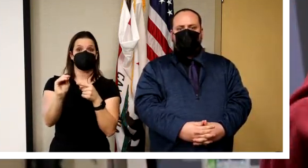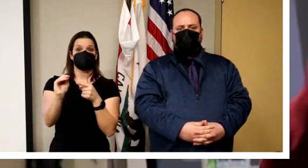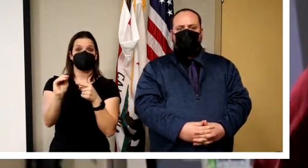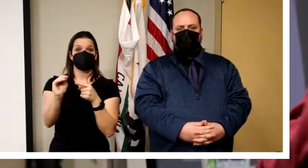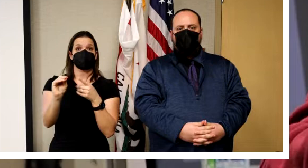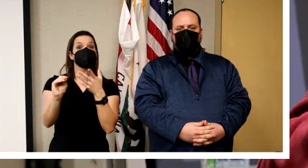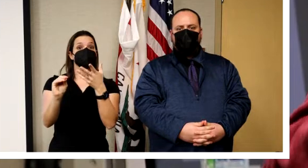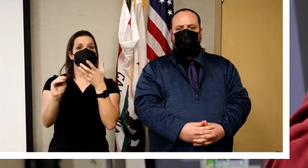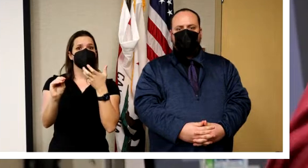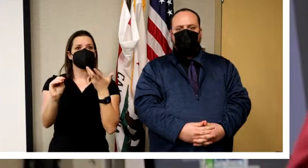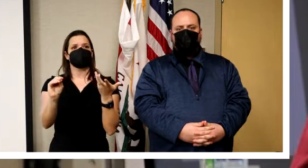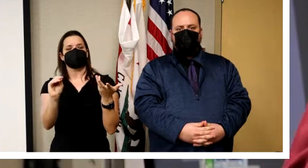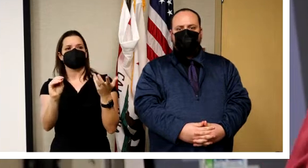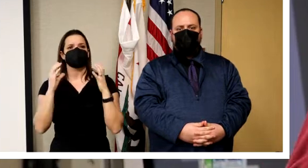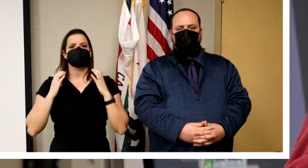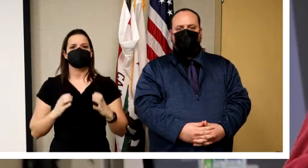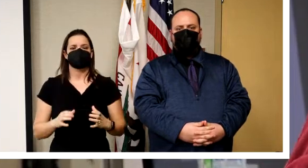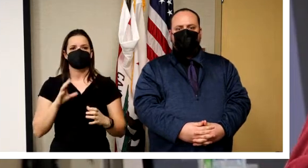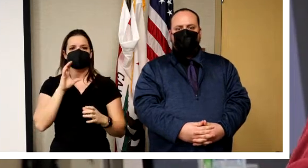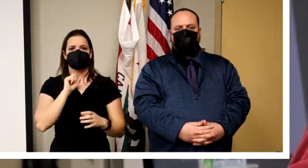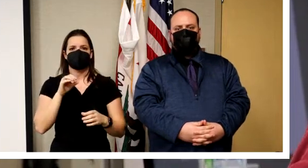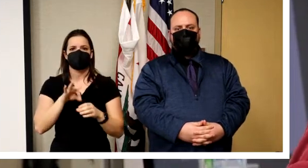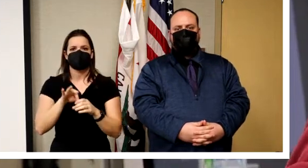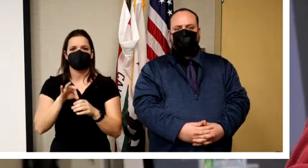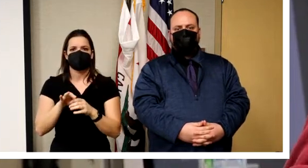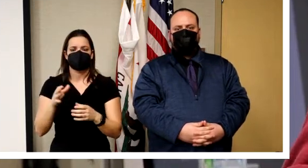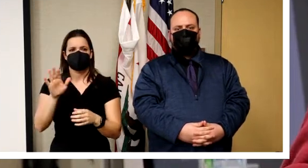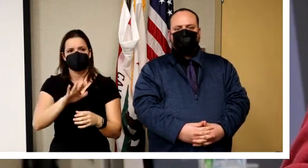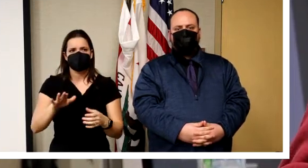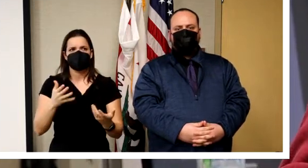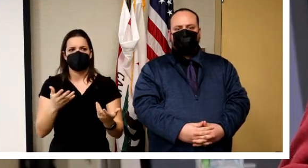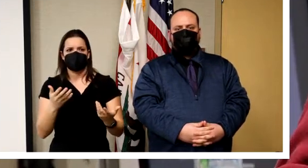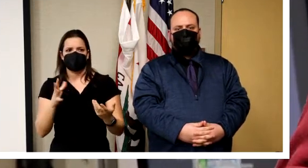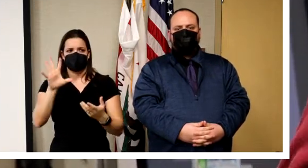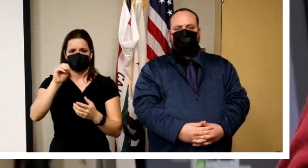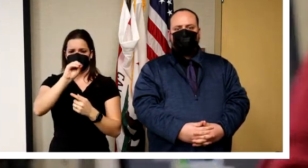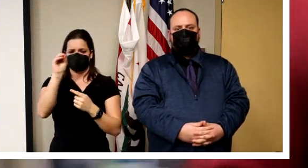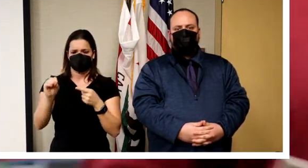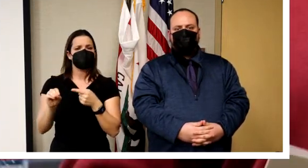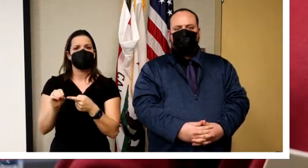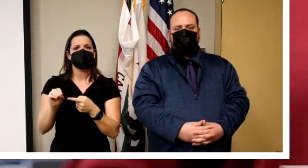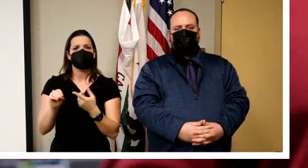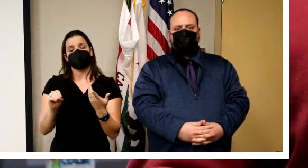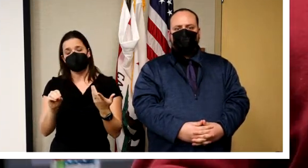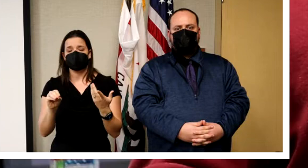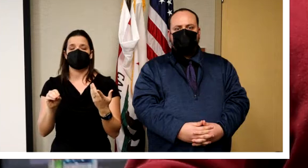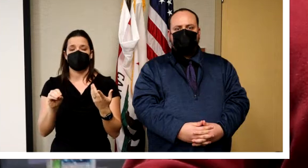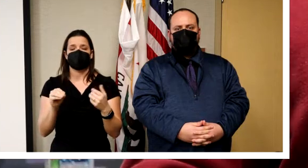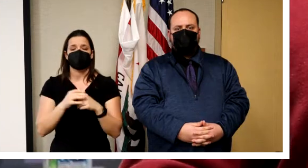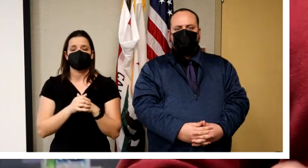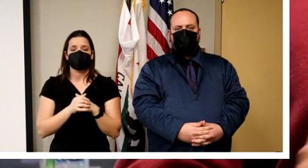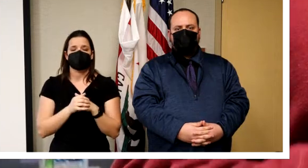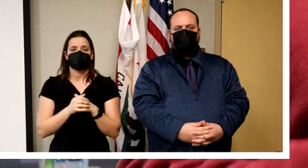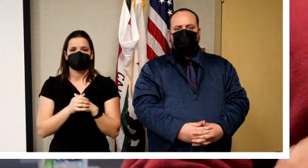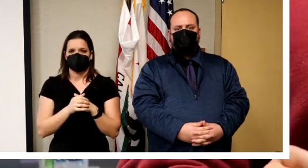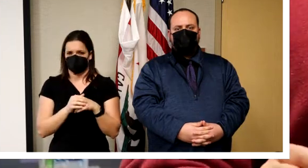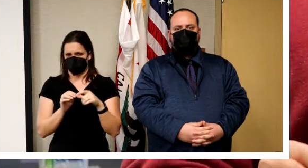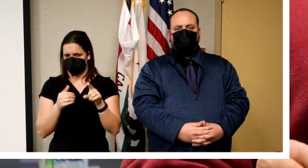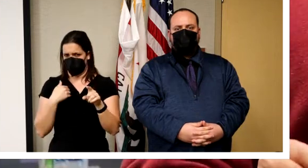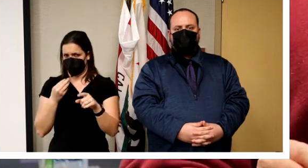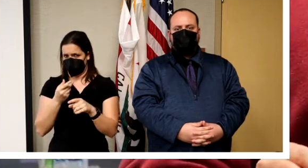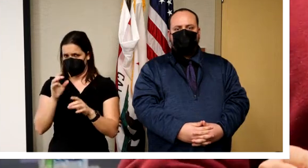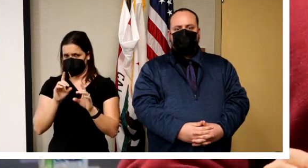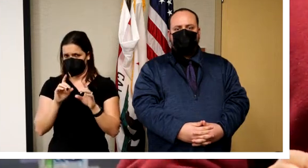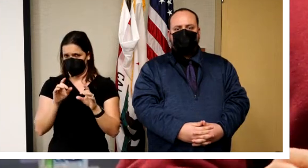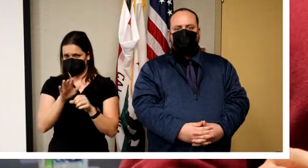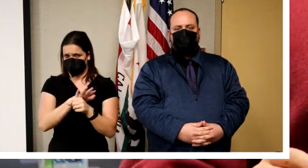you would like to have citizens voting age population ideally in an area of being 50%. Now, you have a couple districts